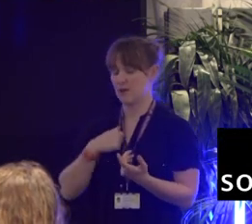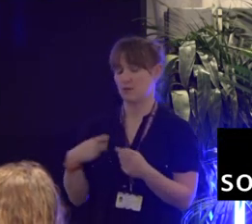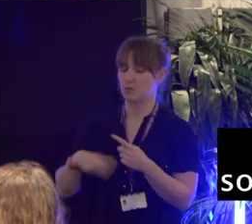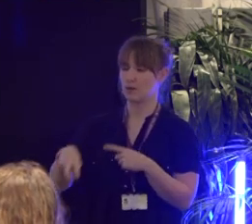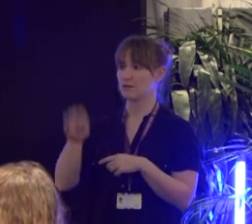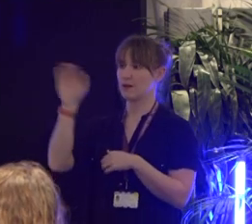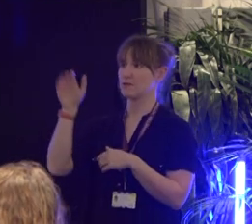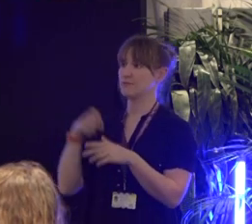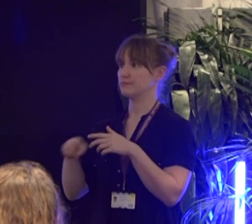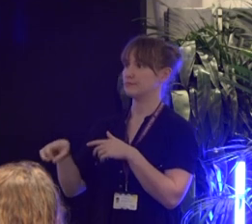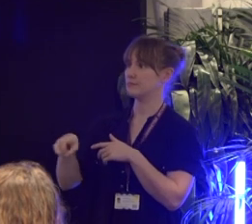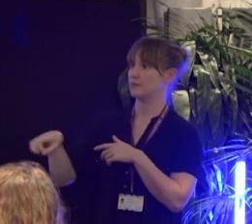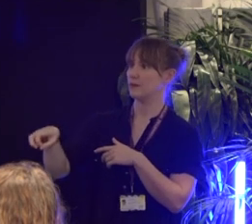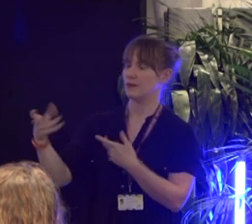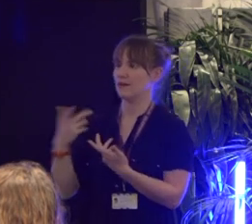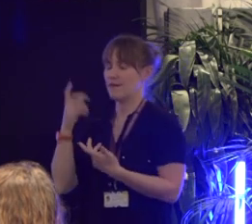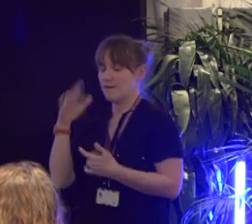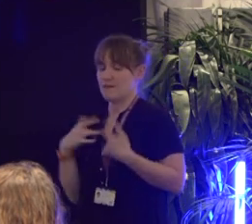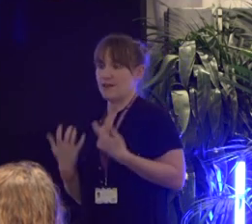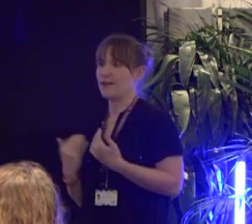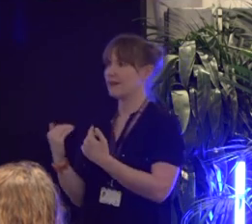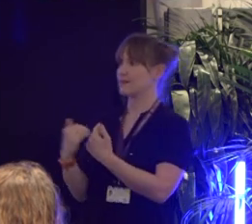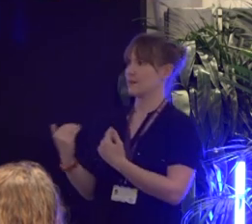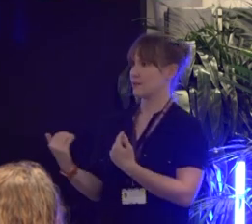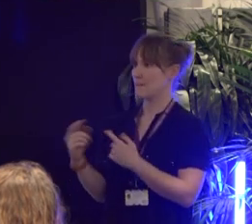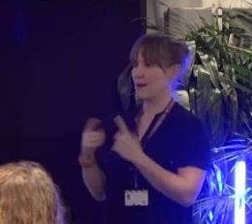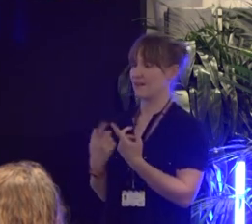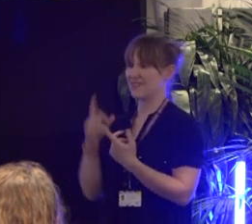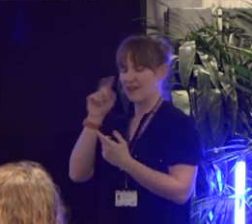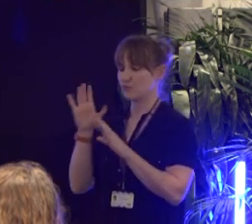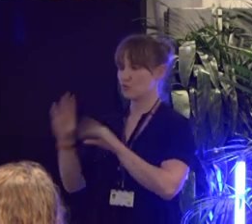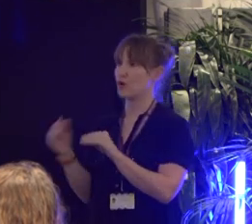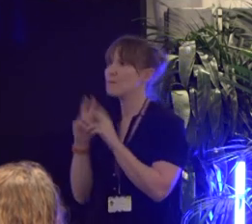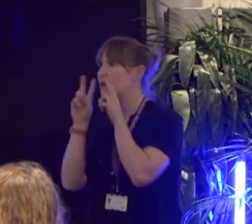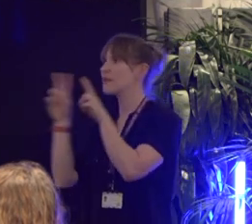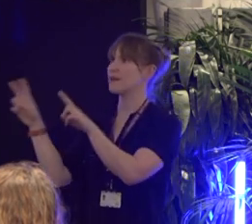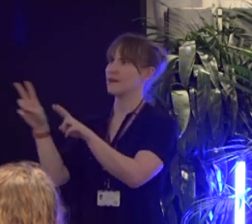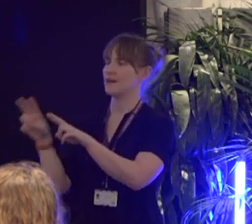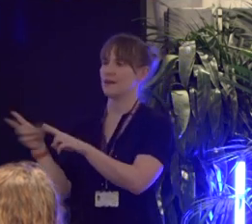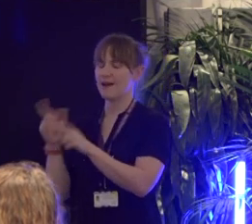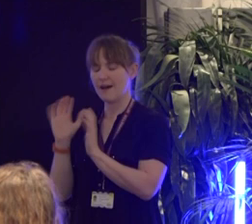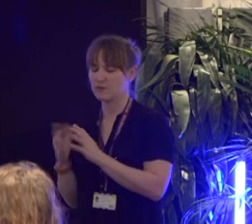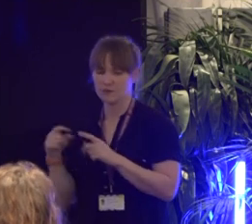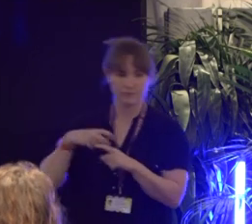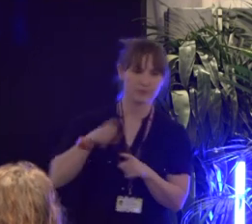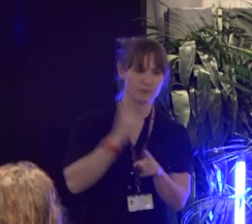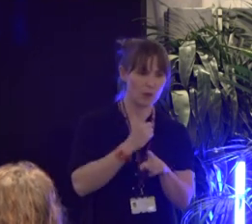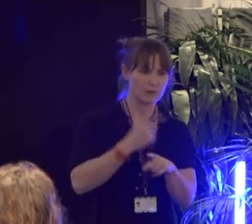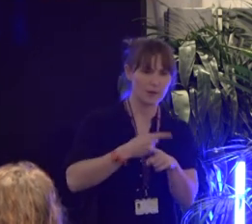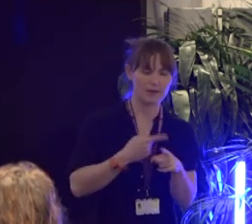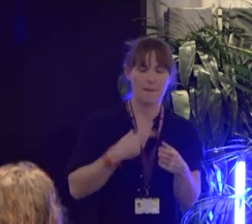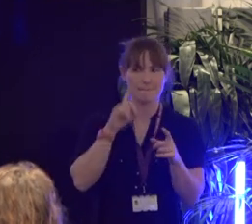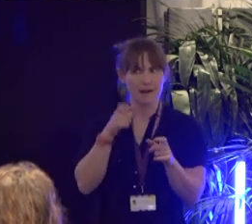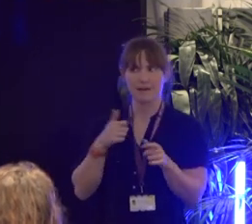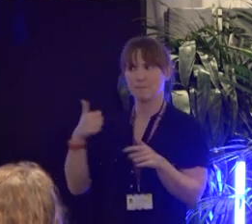I feel touched, but I've got to keep it moving, I've got work. But it doesn't mean I haven't experienced that, actually. And I think, so just going